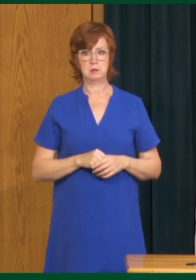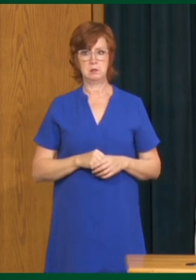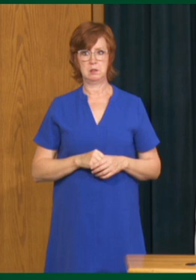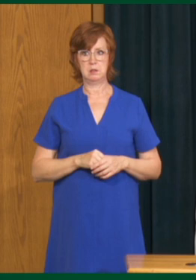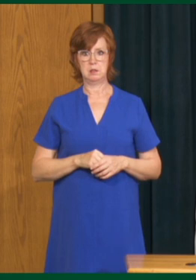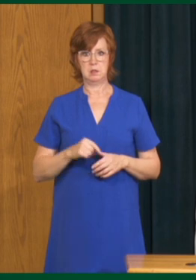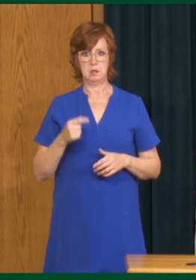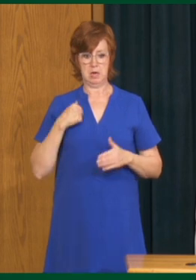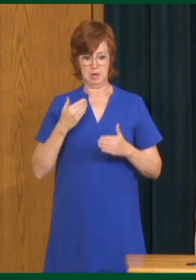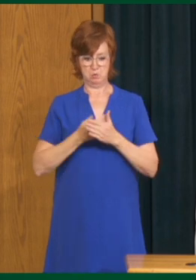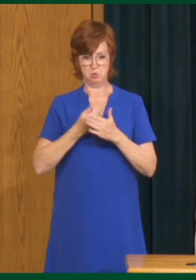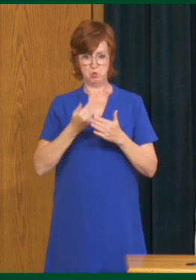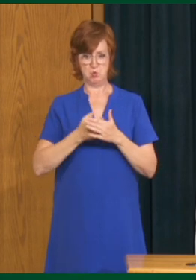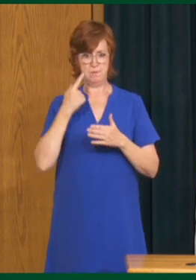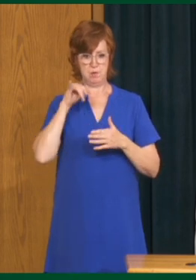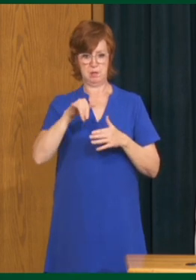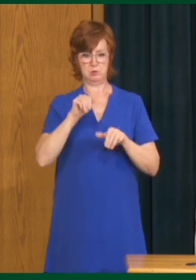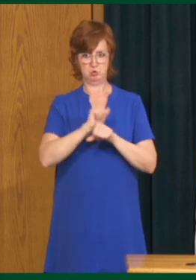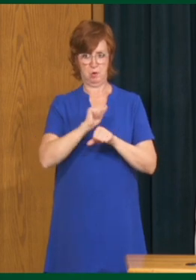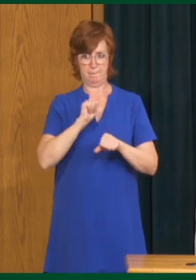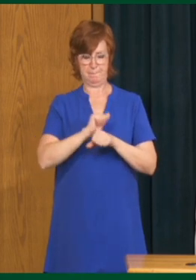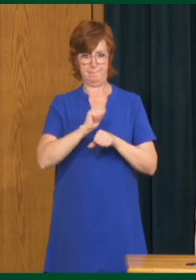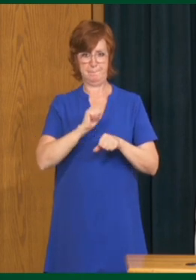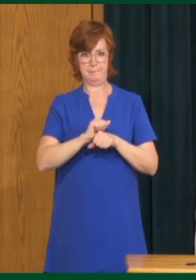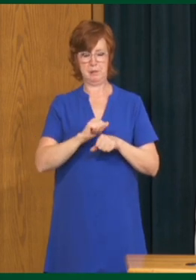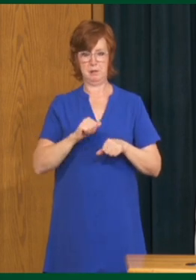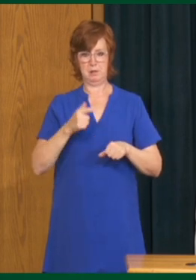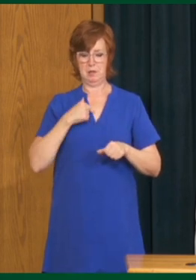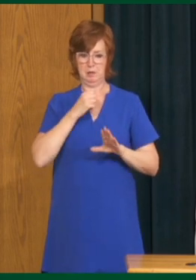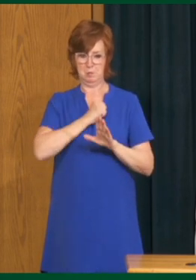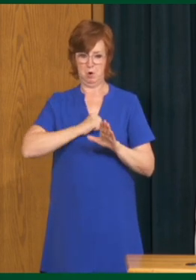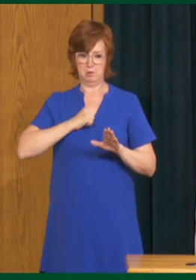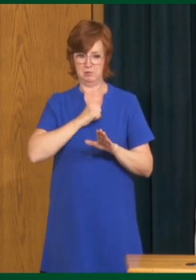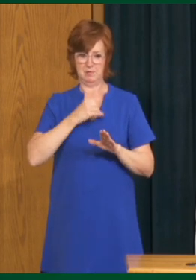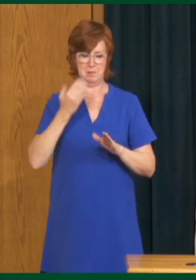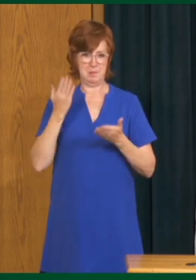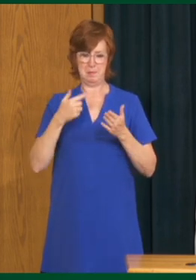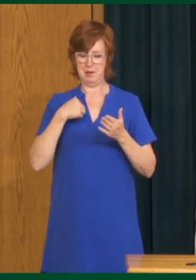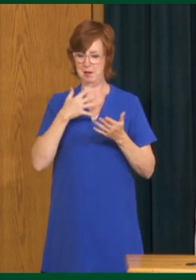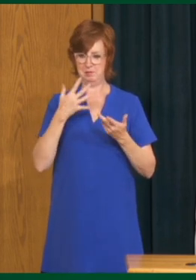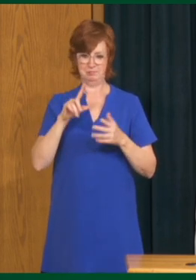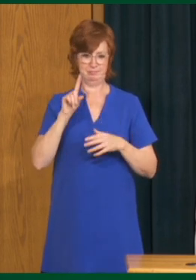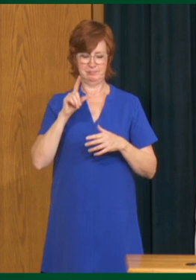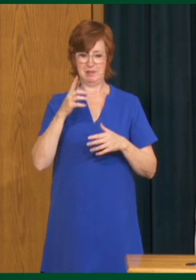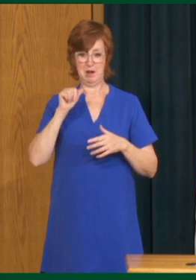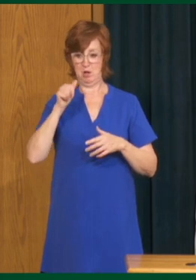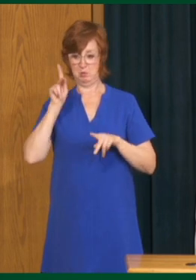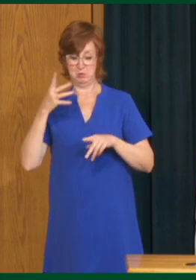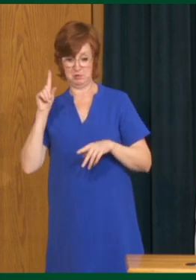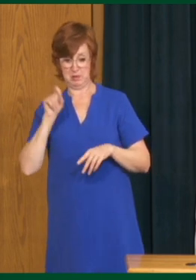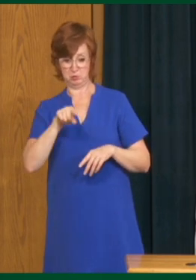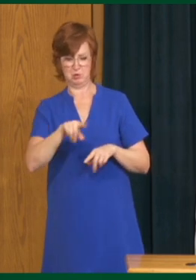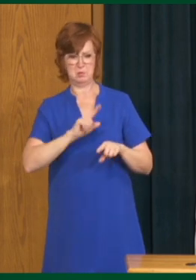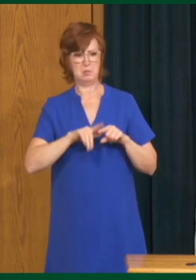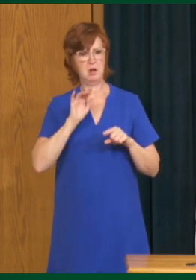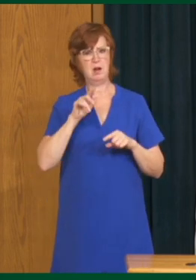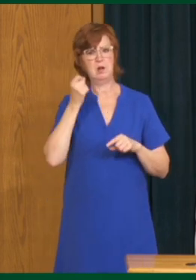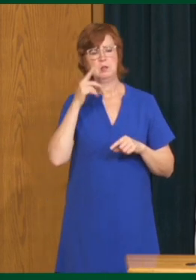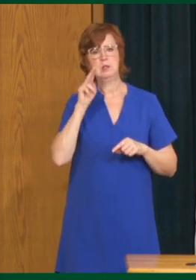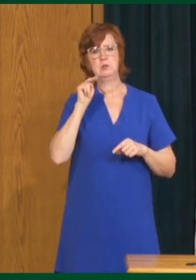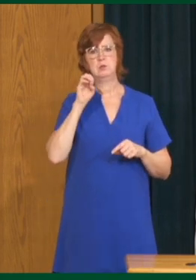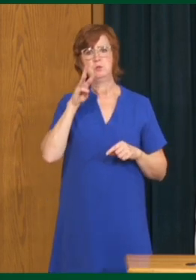new to this position here, Doctor and Minister, so I apologize if this question's been asked in the past. But the press release